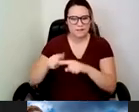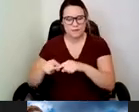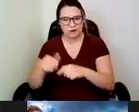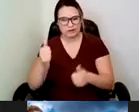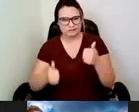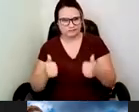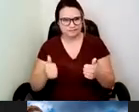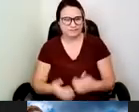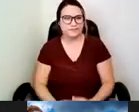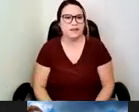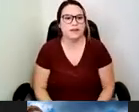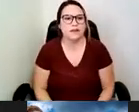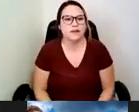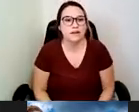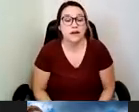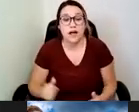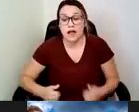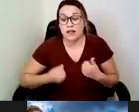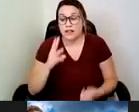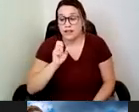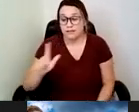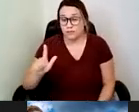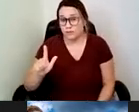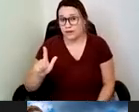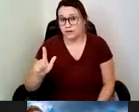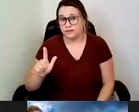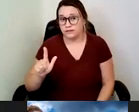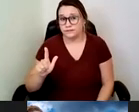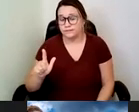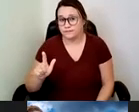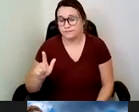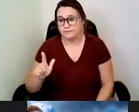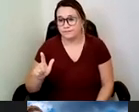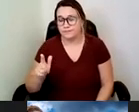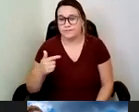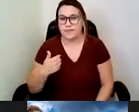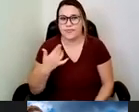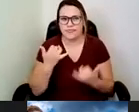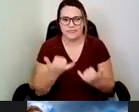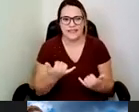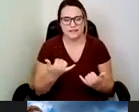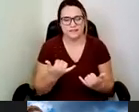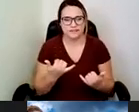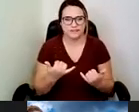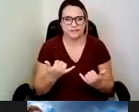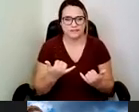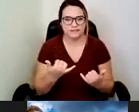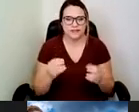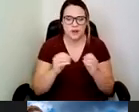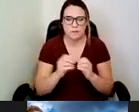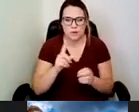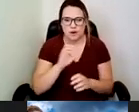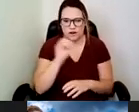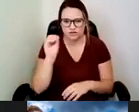A living will is kind of this idea. So I don't feel absolute with the MOLTS form, but there in the outpatient world,